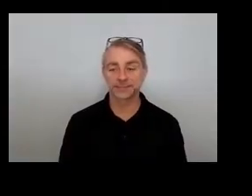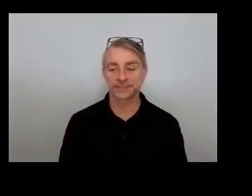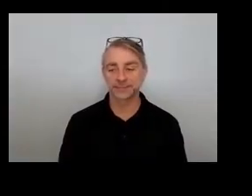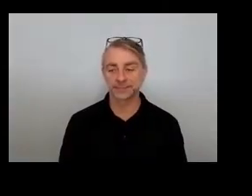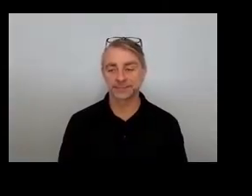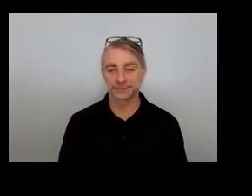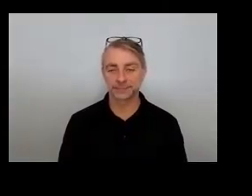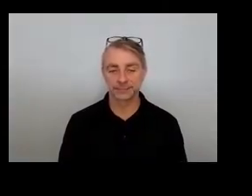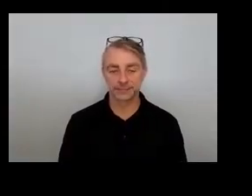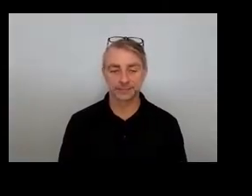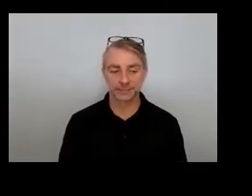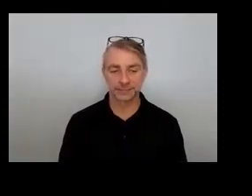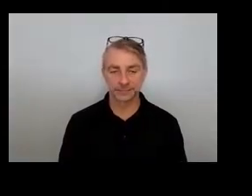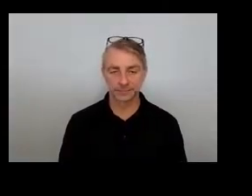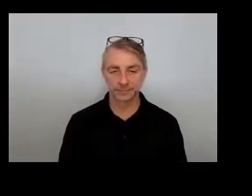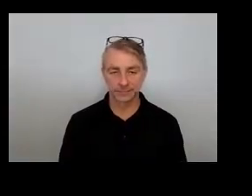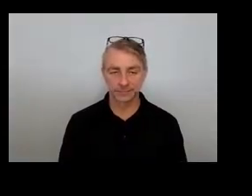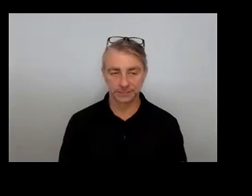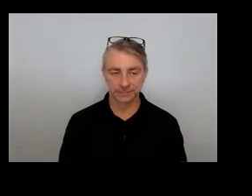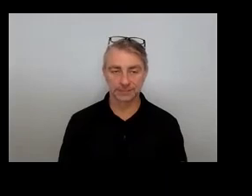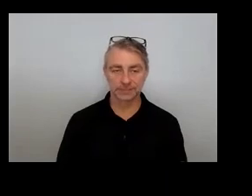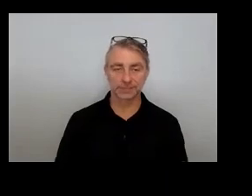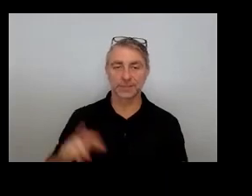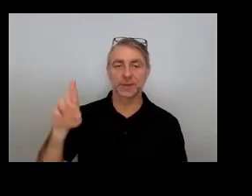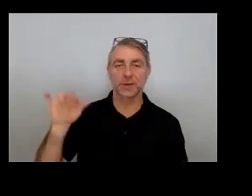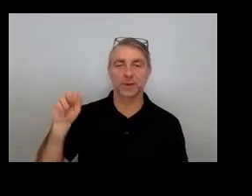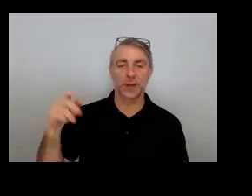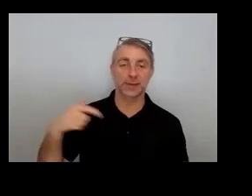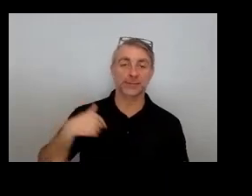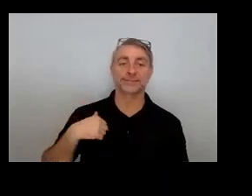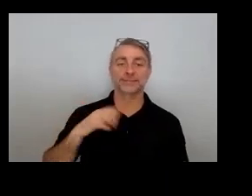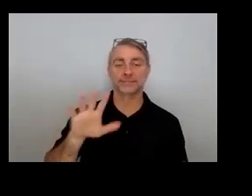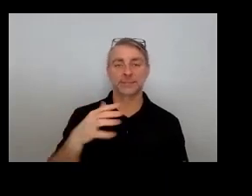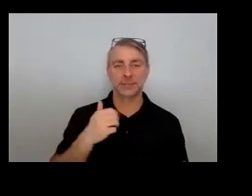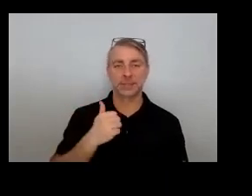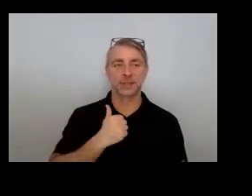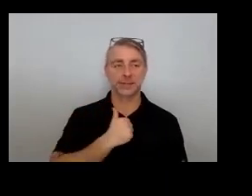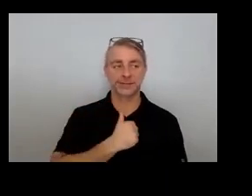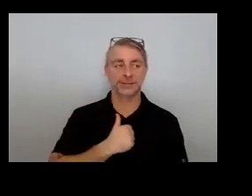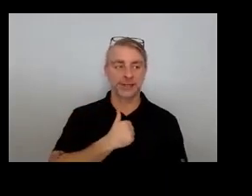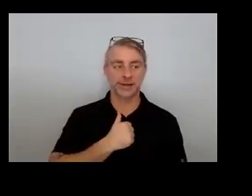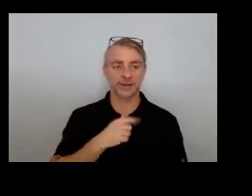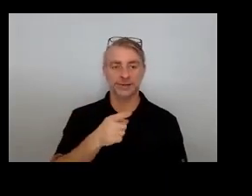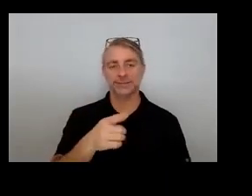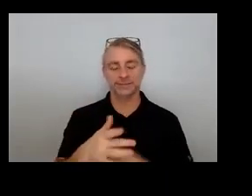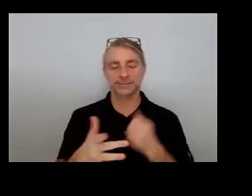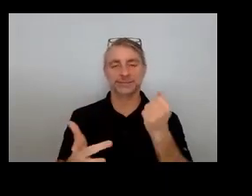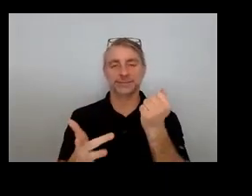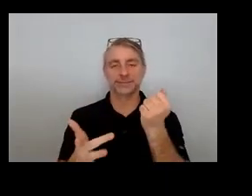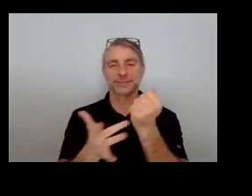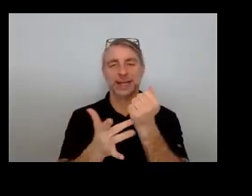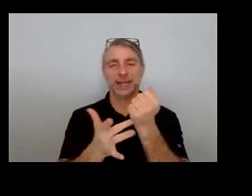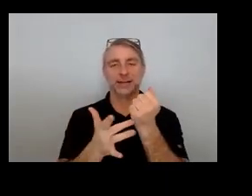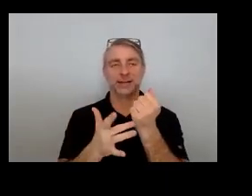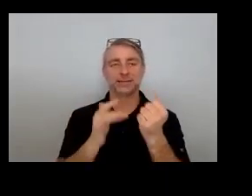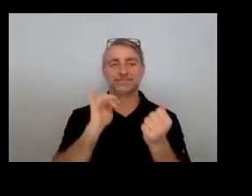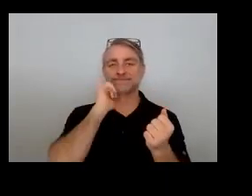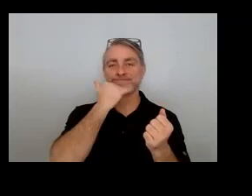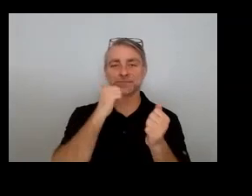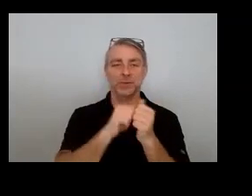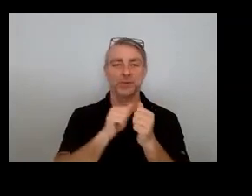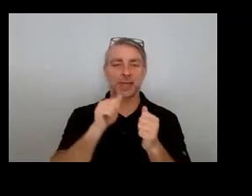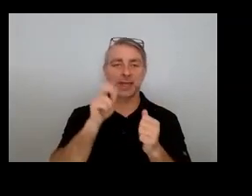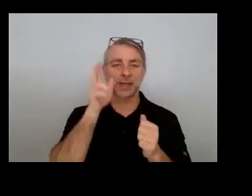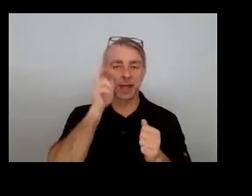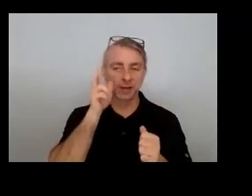Yes, I can. Okay, great. Sorry about that. I had a brief technical error with my audio, went out. Thanks for